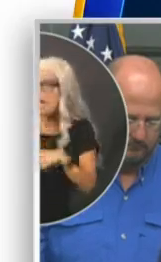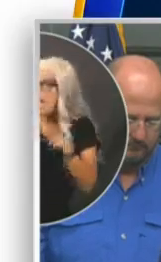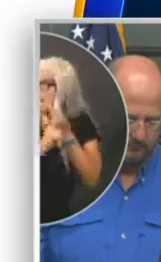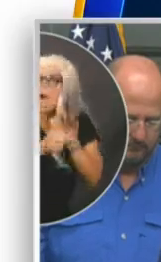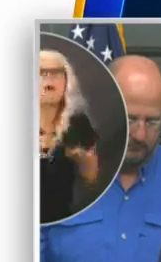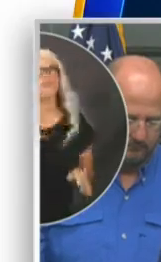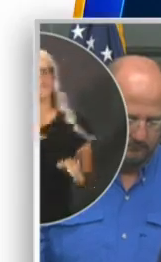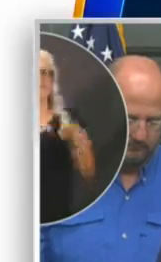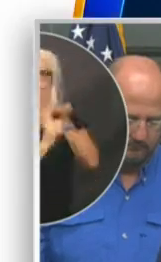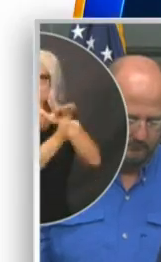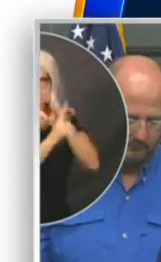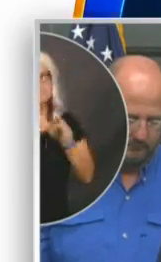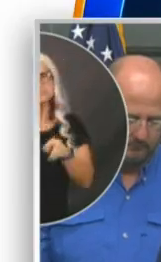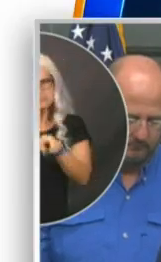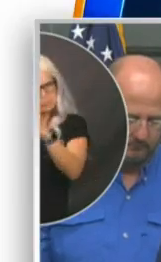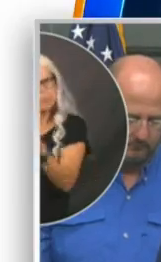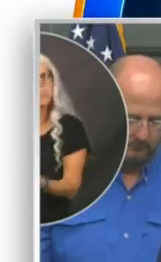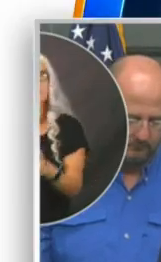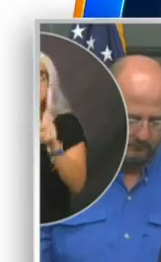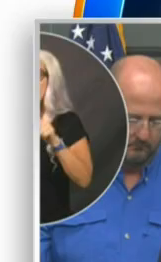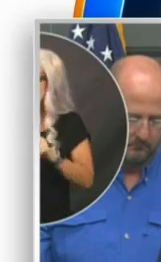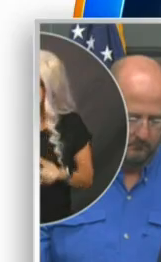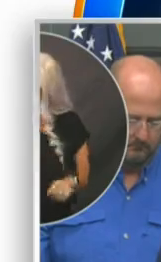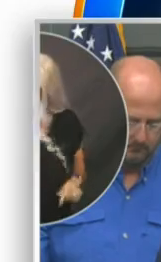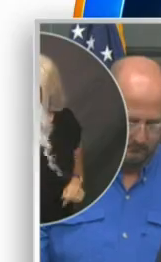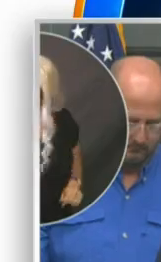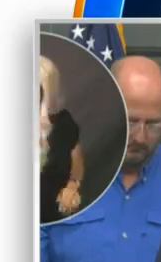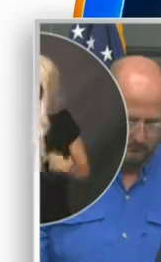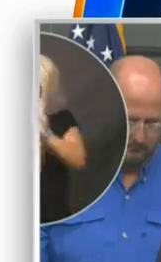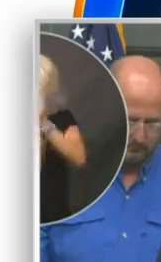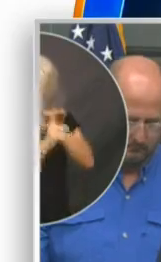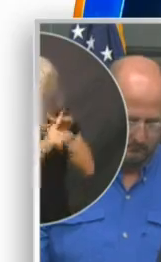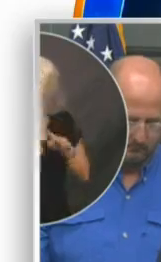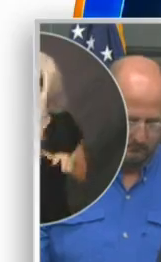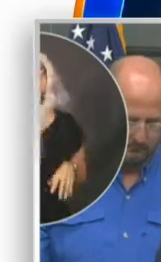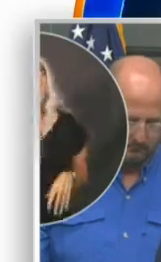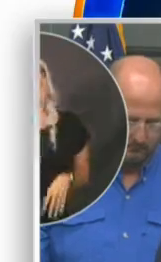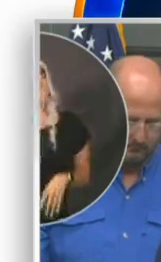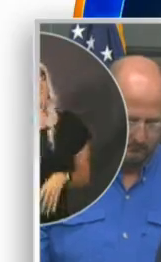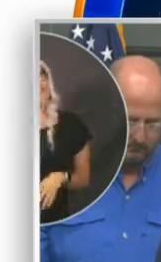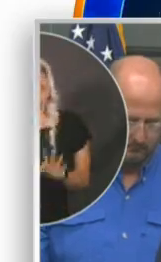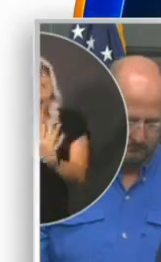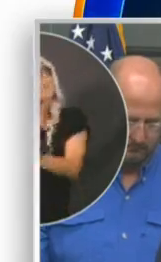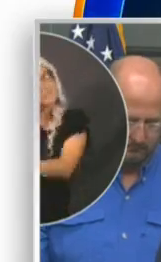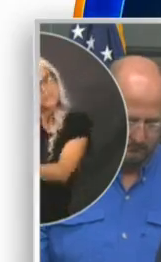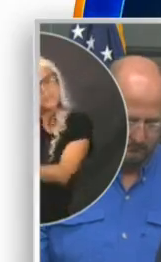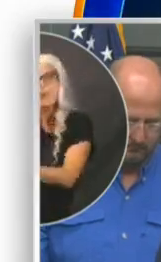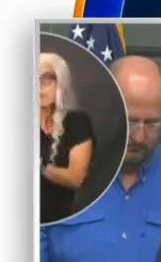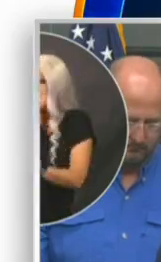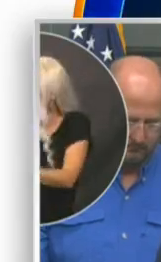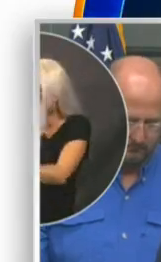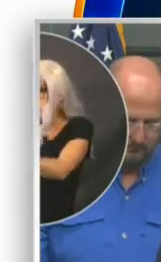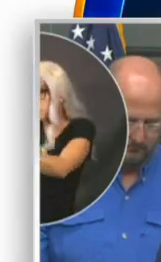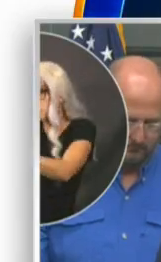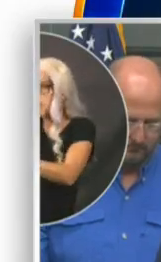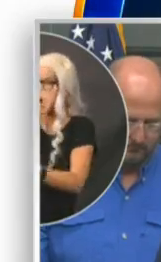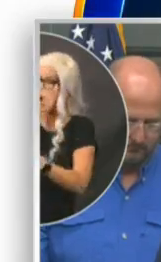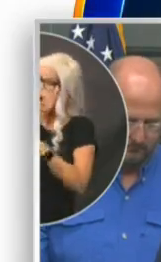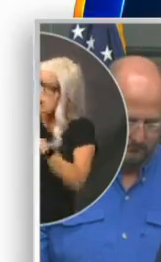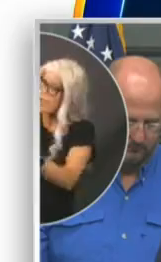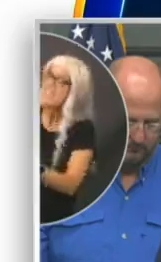but not everyone may have done that. And so we understand that a storm of this magnitude, there's going to be a need, to begin